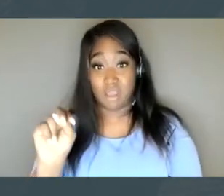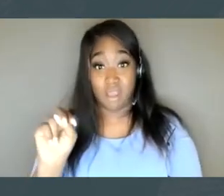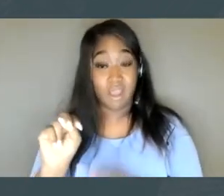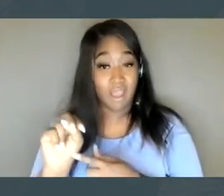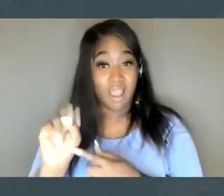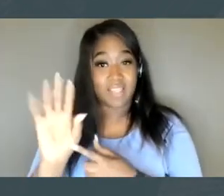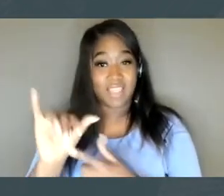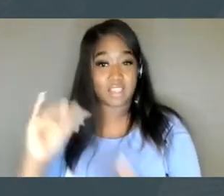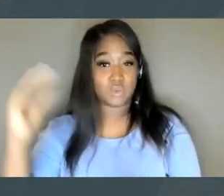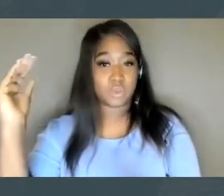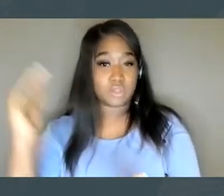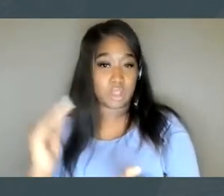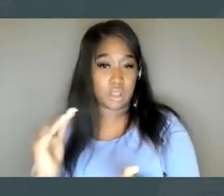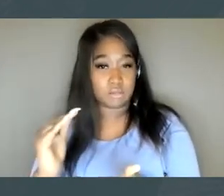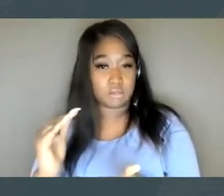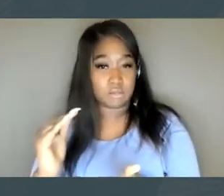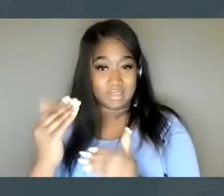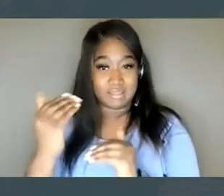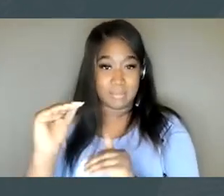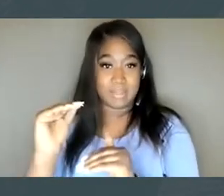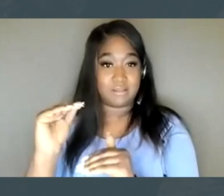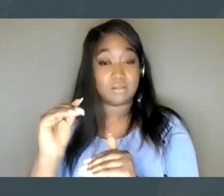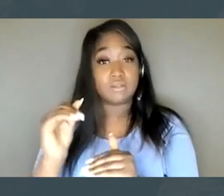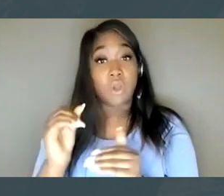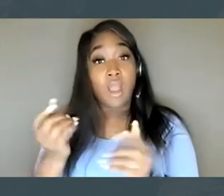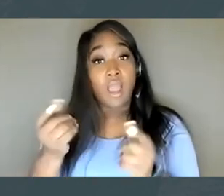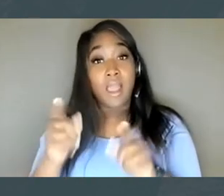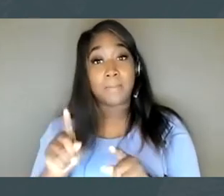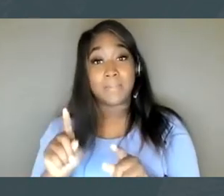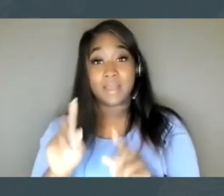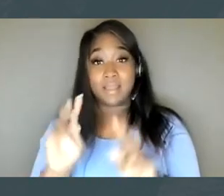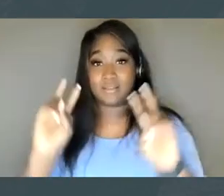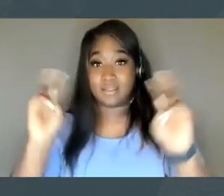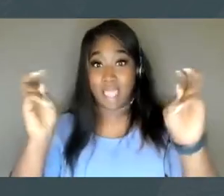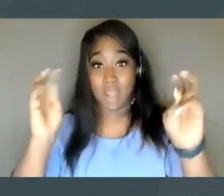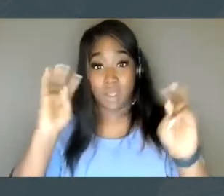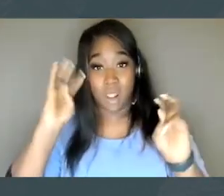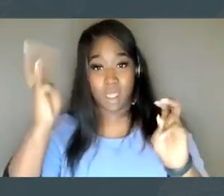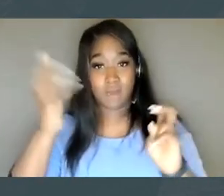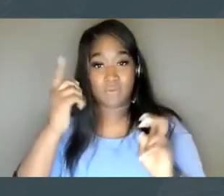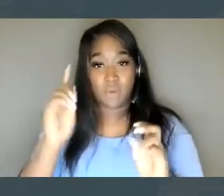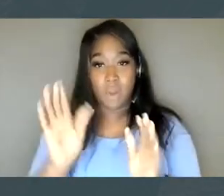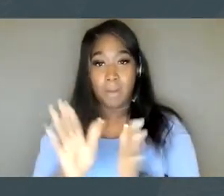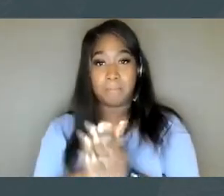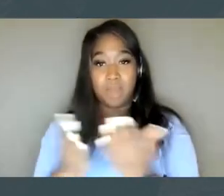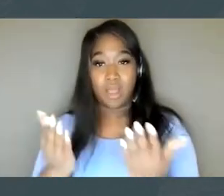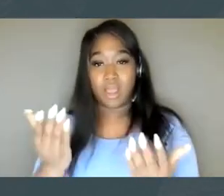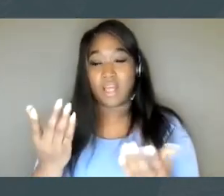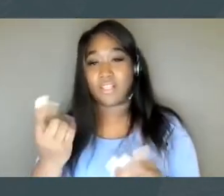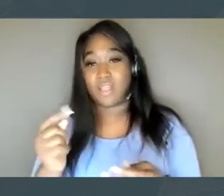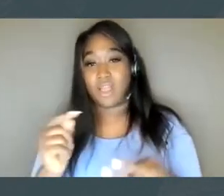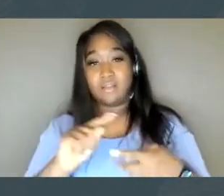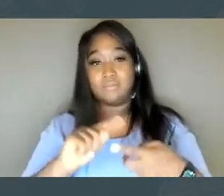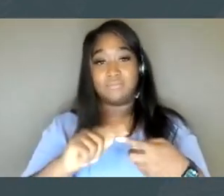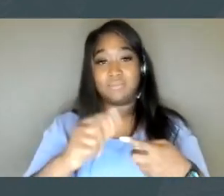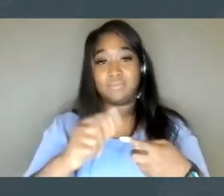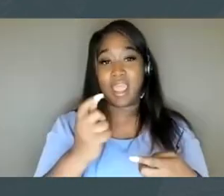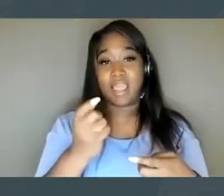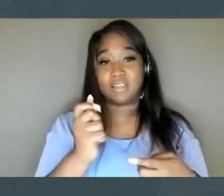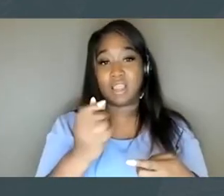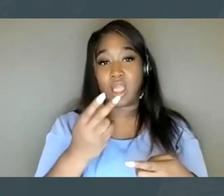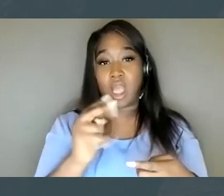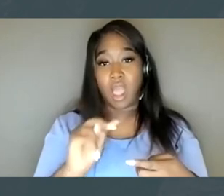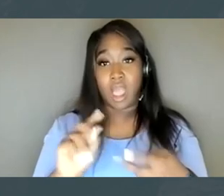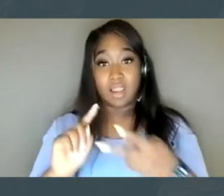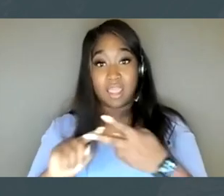reductive. So when I entitled my book, The Hexagon and the Triangle, the publishing house